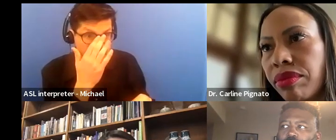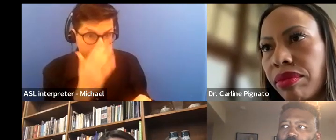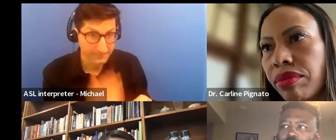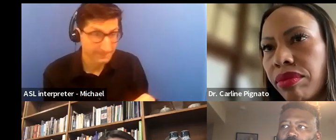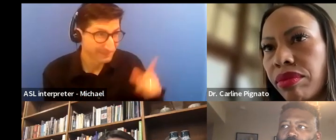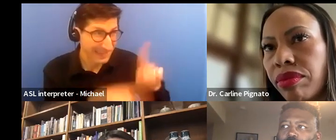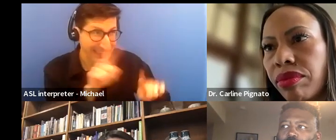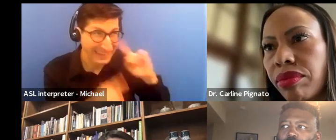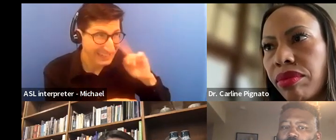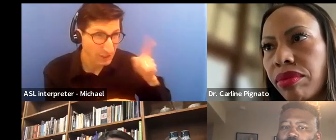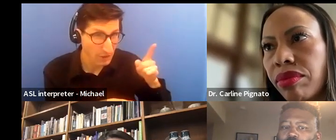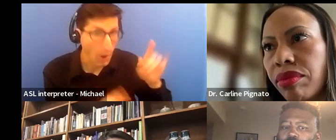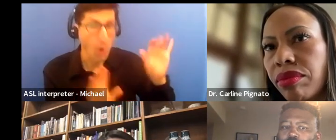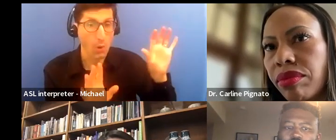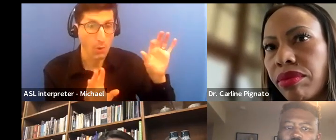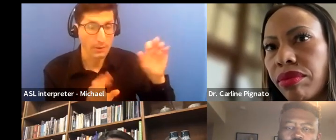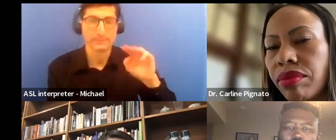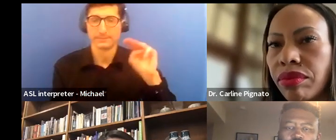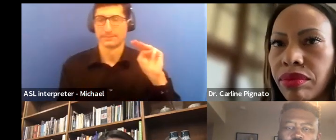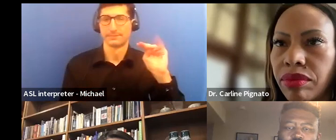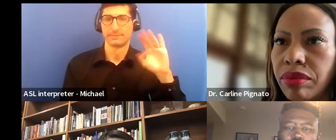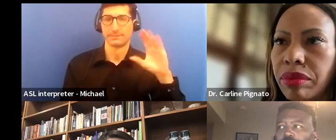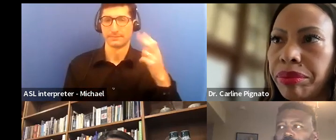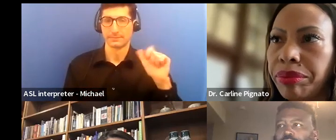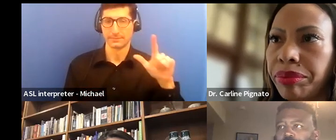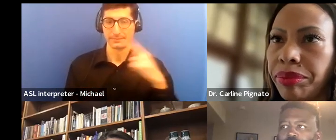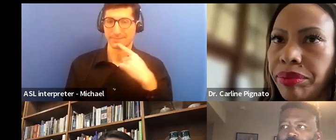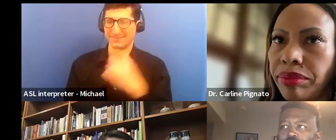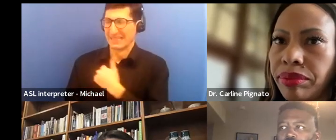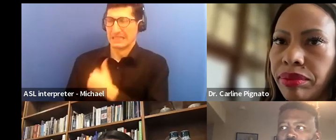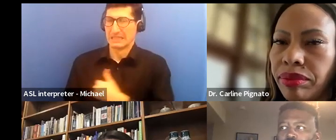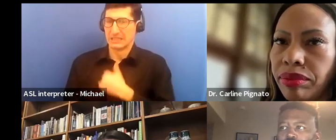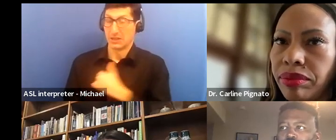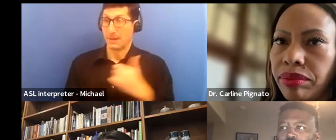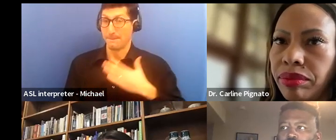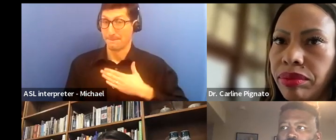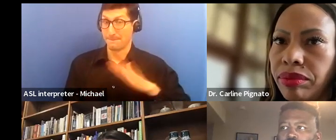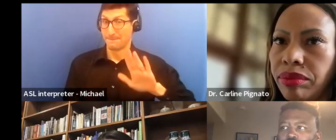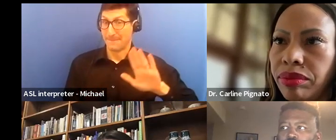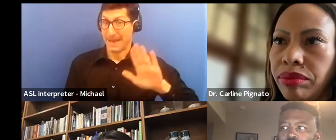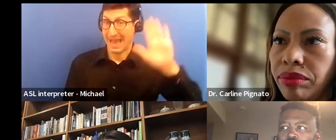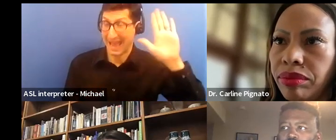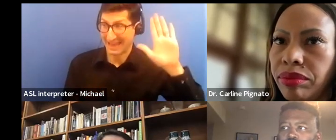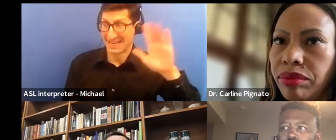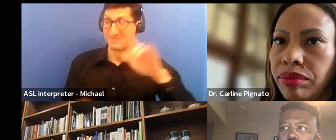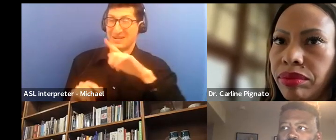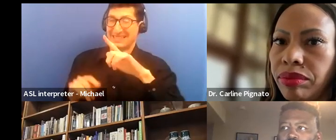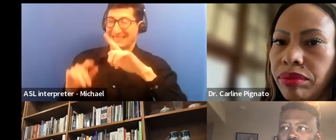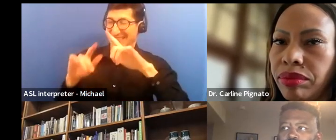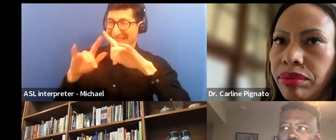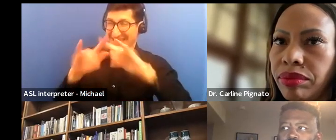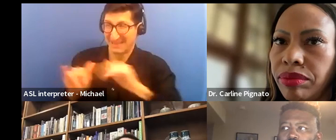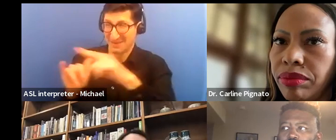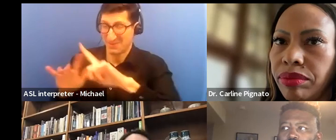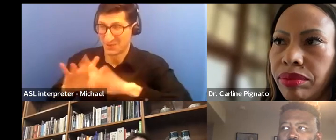Can't hear you, sir. Here we go. Thank you, Dr. Edinger. I'm sorry, I had put my hand up just as you started the conversation about